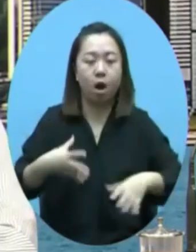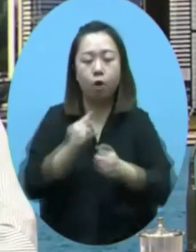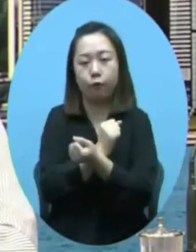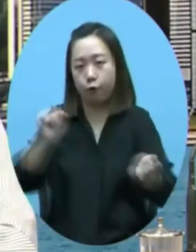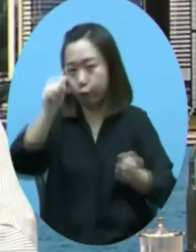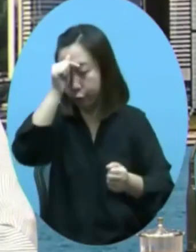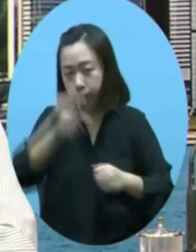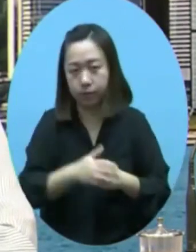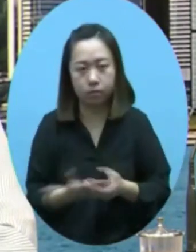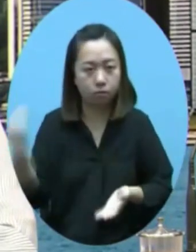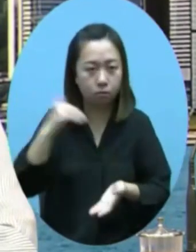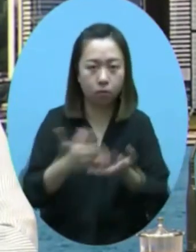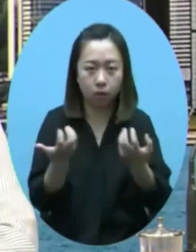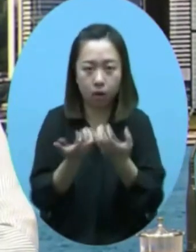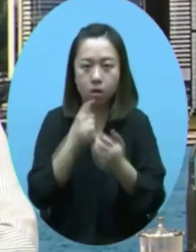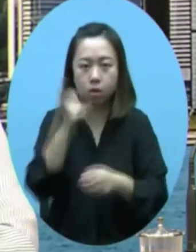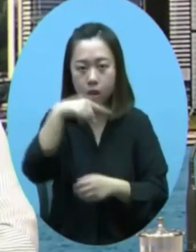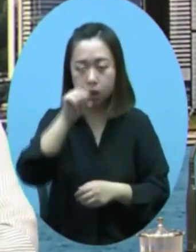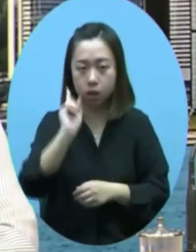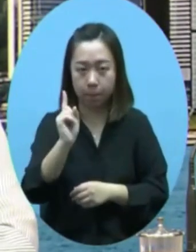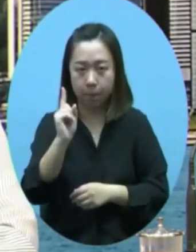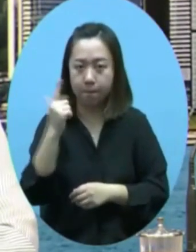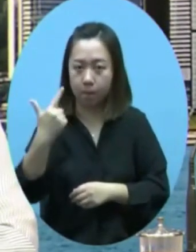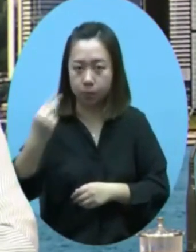have recovered and been discharged. So far,